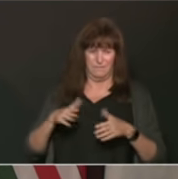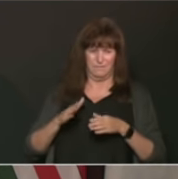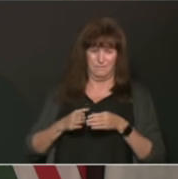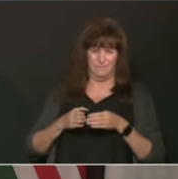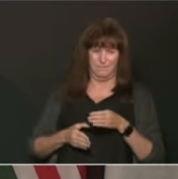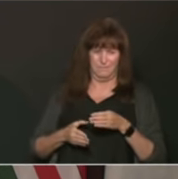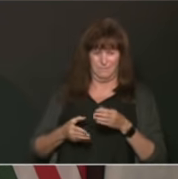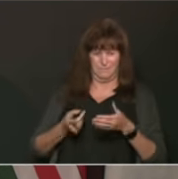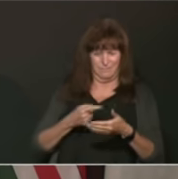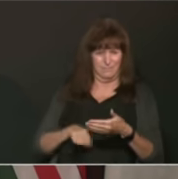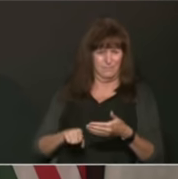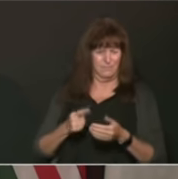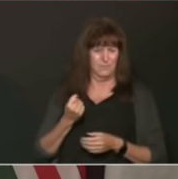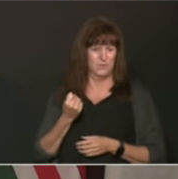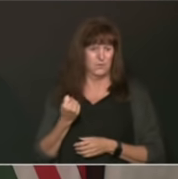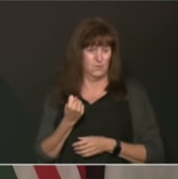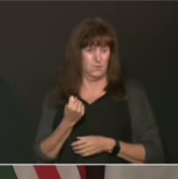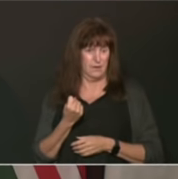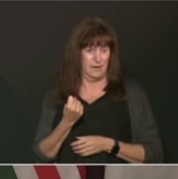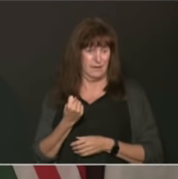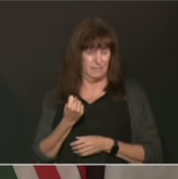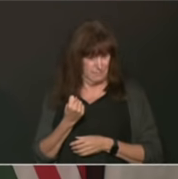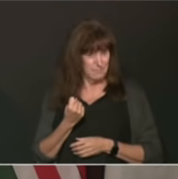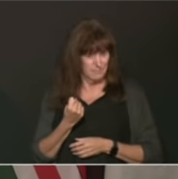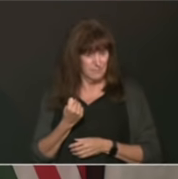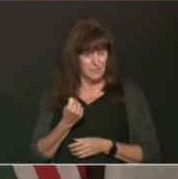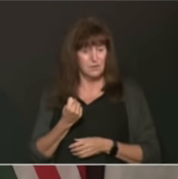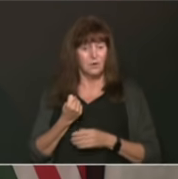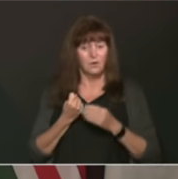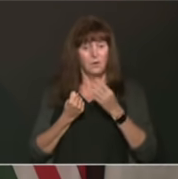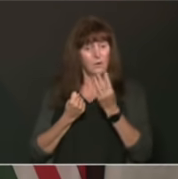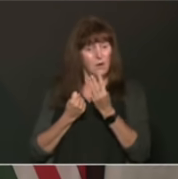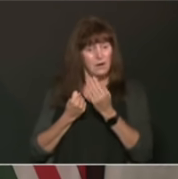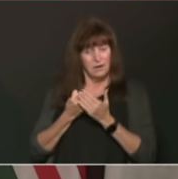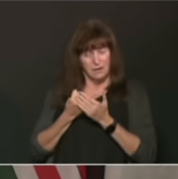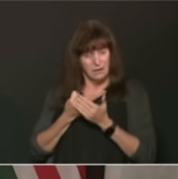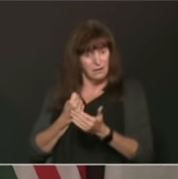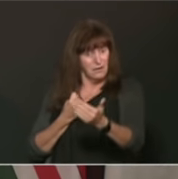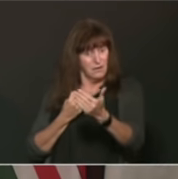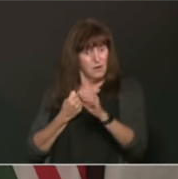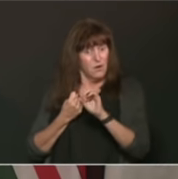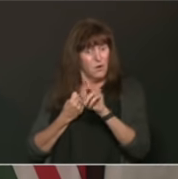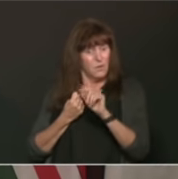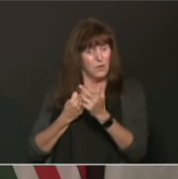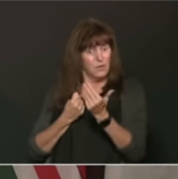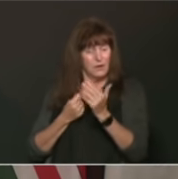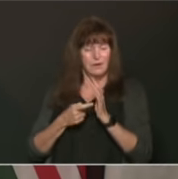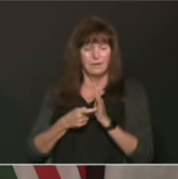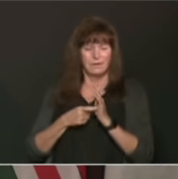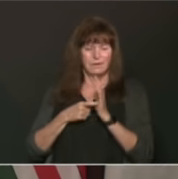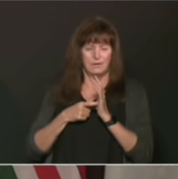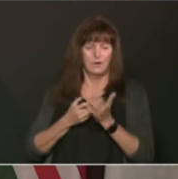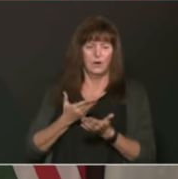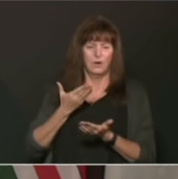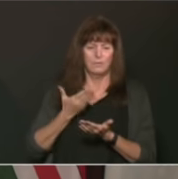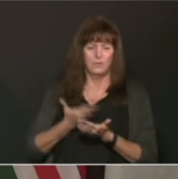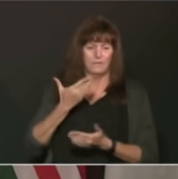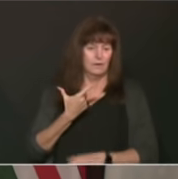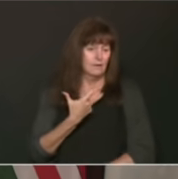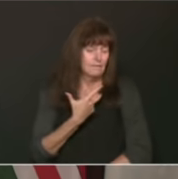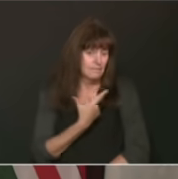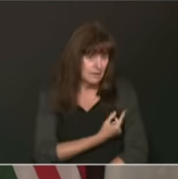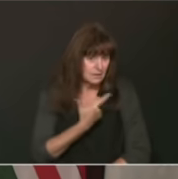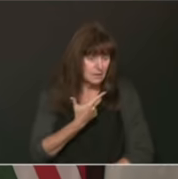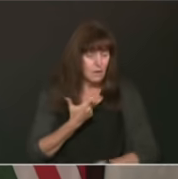This means that as of Wednesday, October 13th, proof of vaccination or an eligible exemption will be